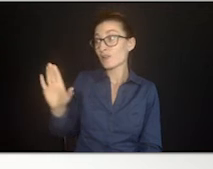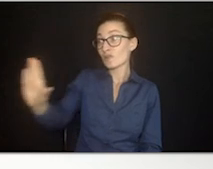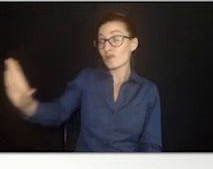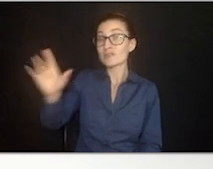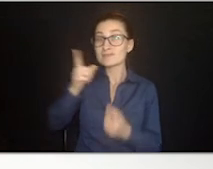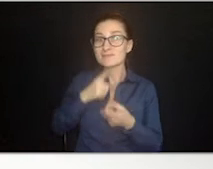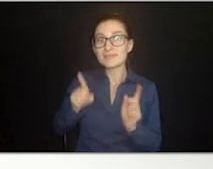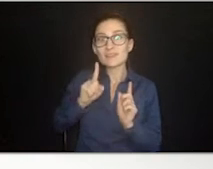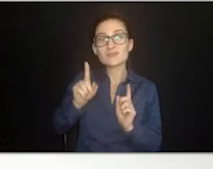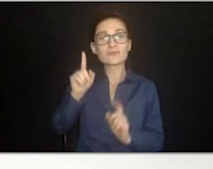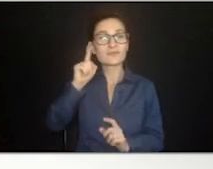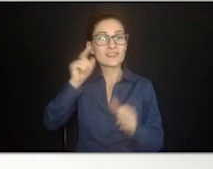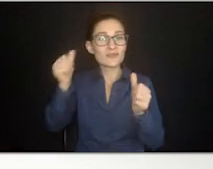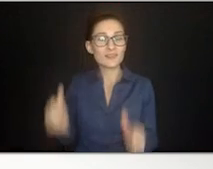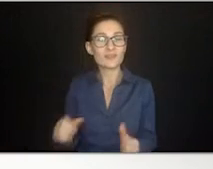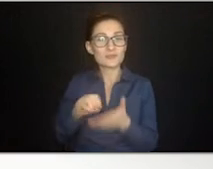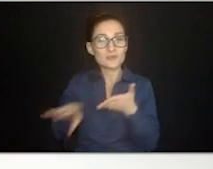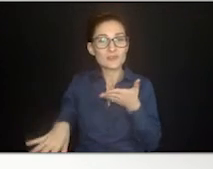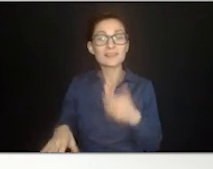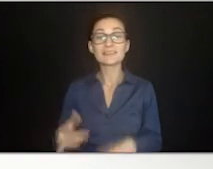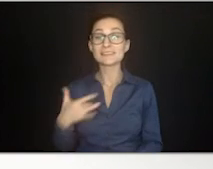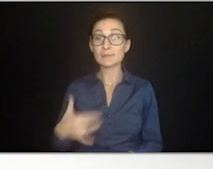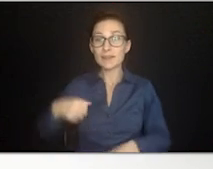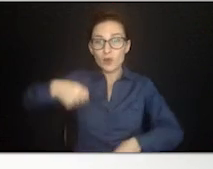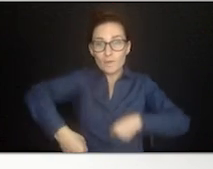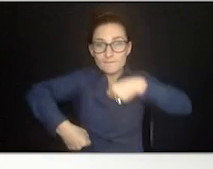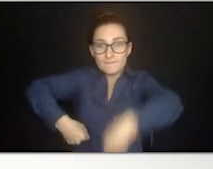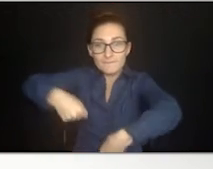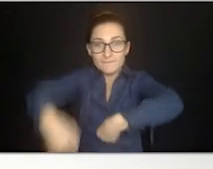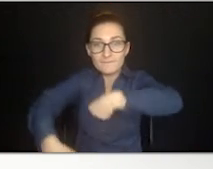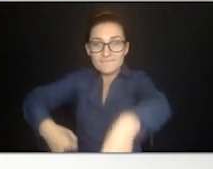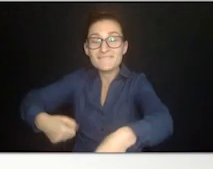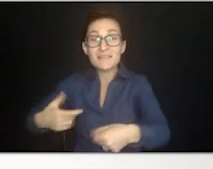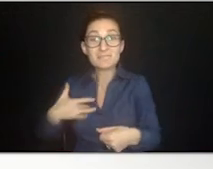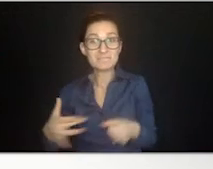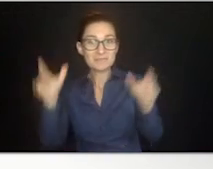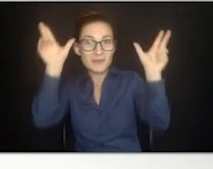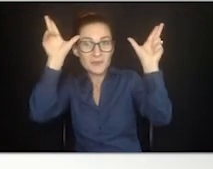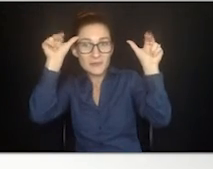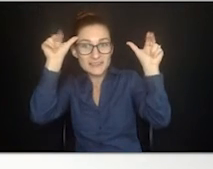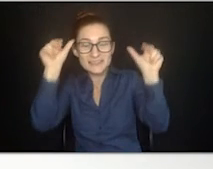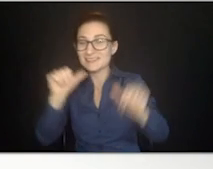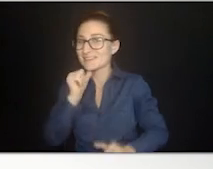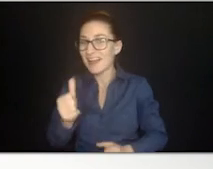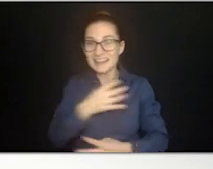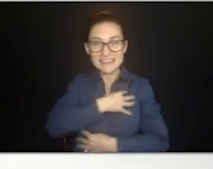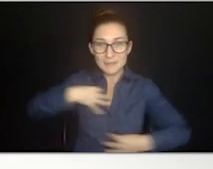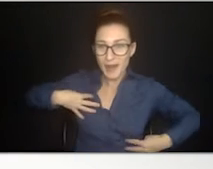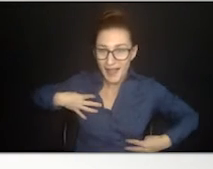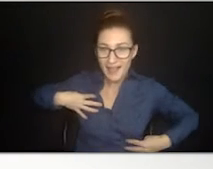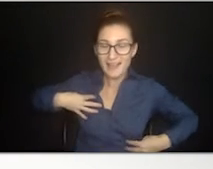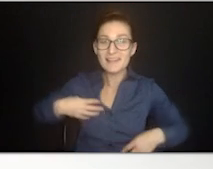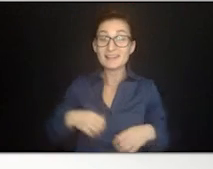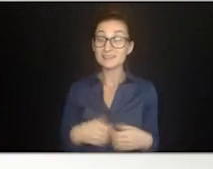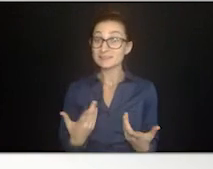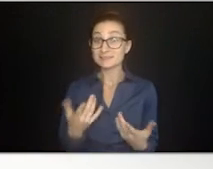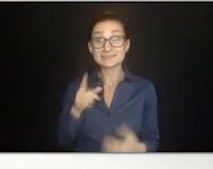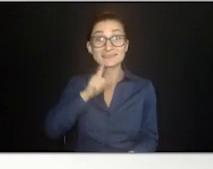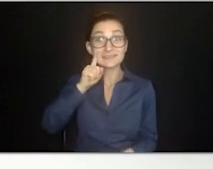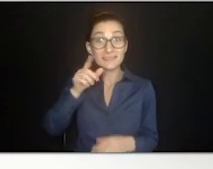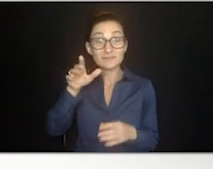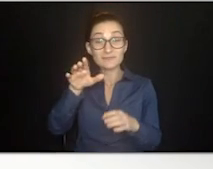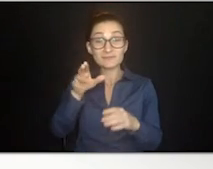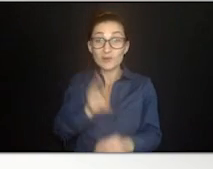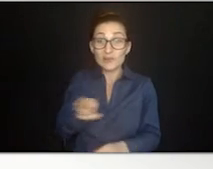you hear hoofbeats, it's usually horses, not zebras. Children with hearing losses are truly zebras. A hearing loss is typically